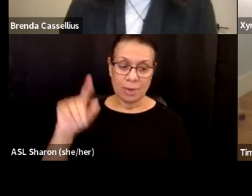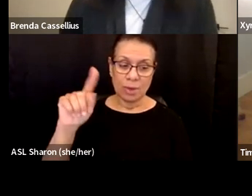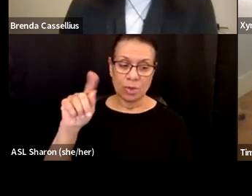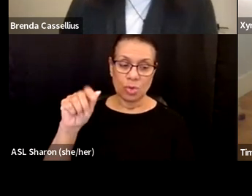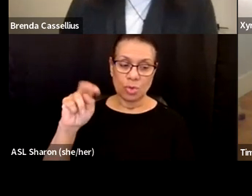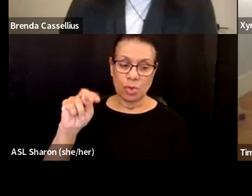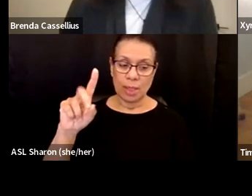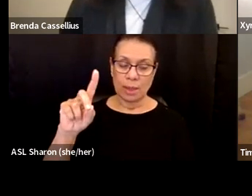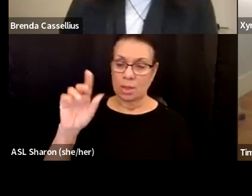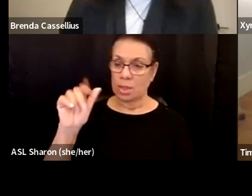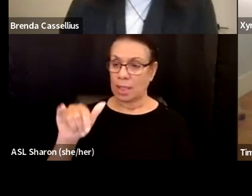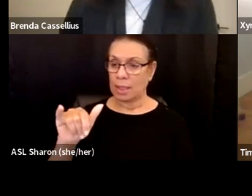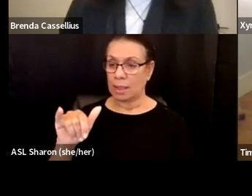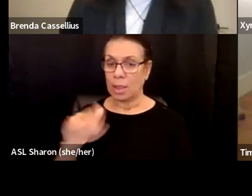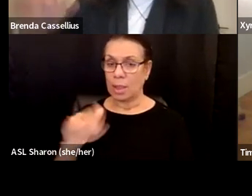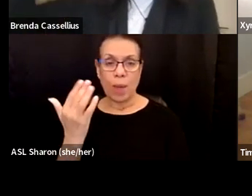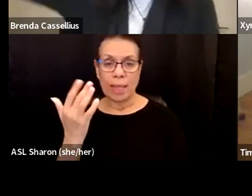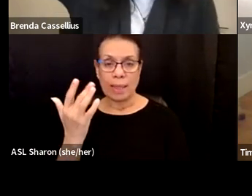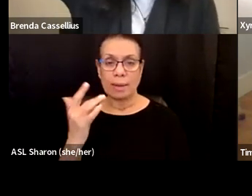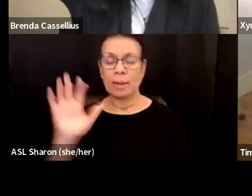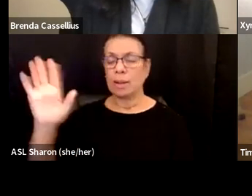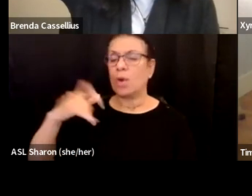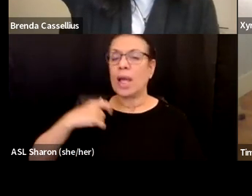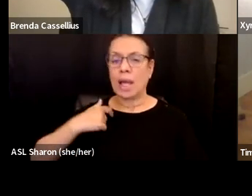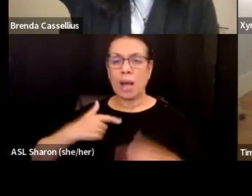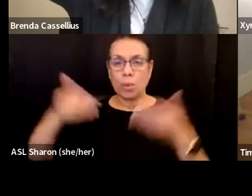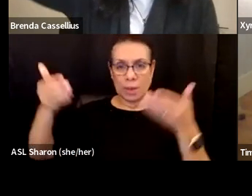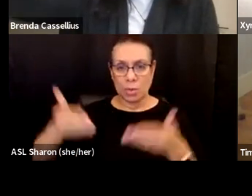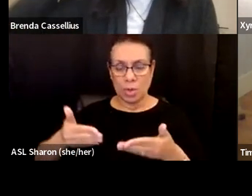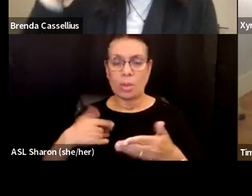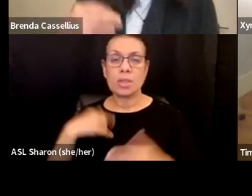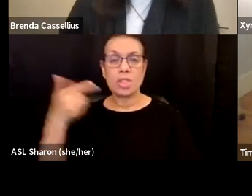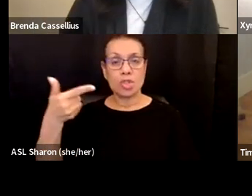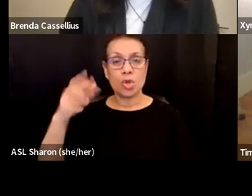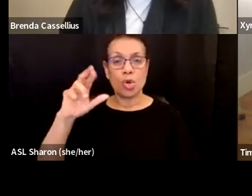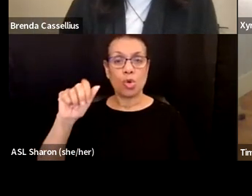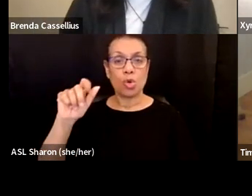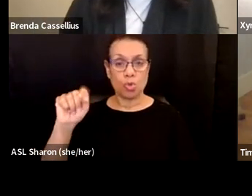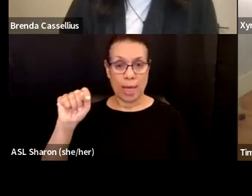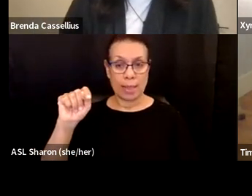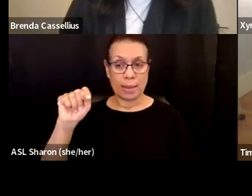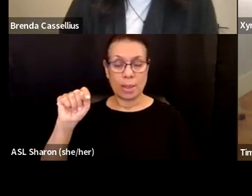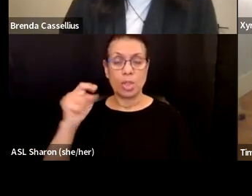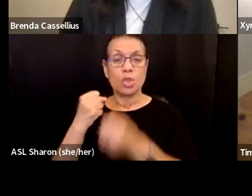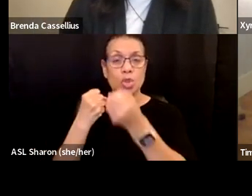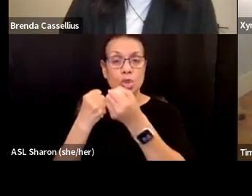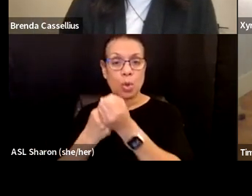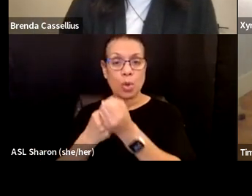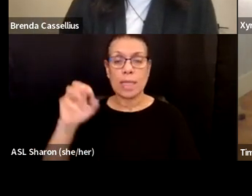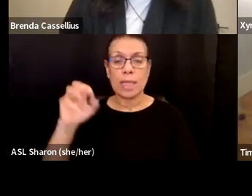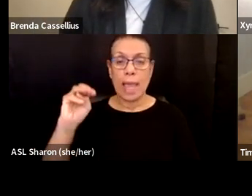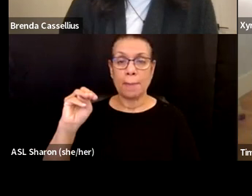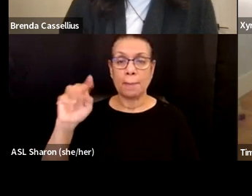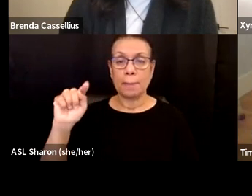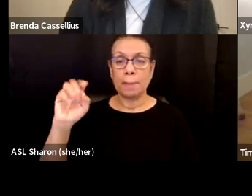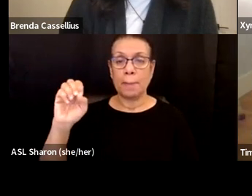she is she just needs to be elevated okay well i can introduce it so it's a grant that's um to support our mtel program